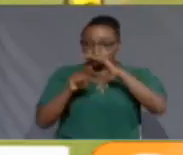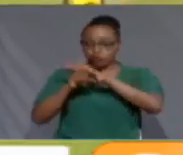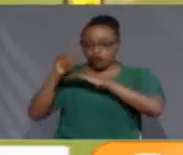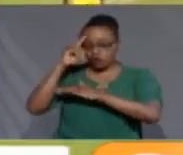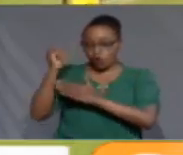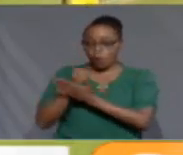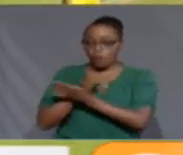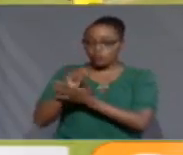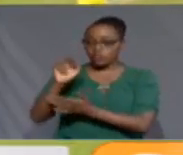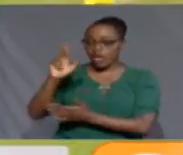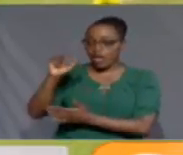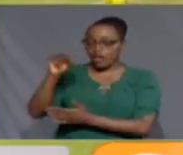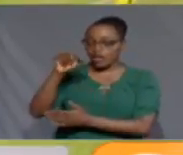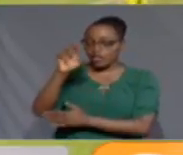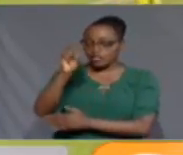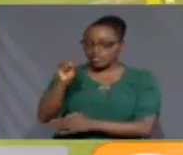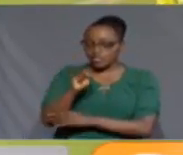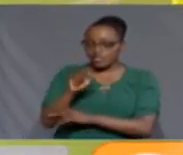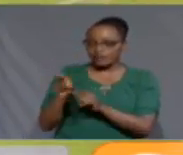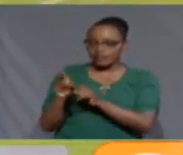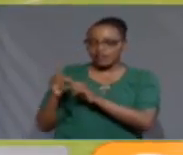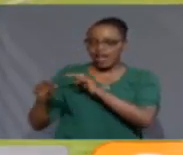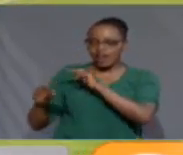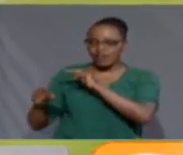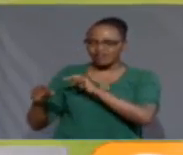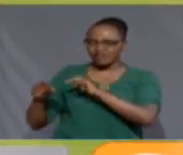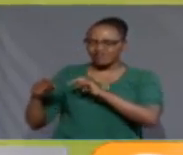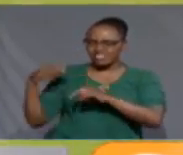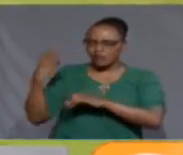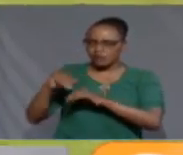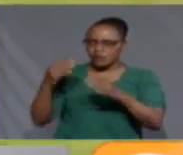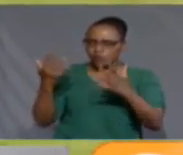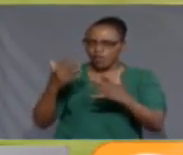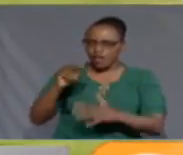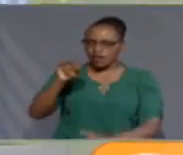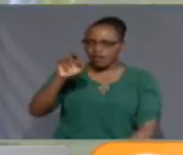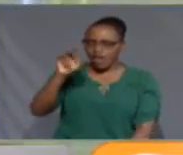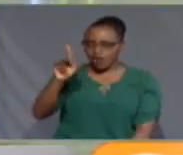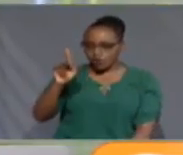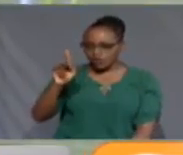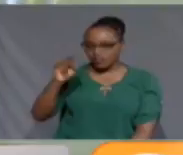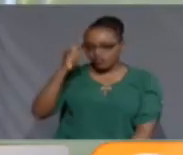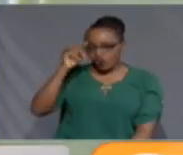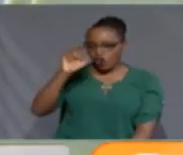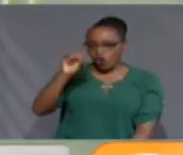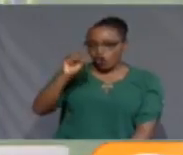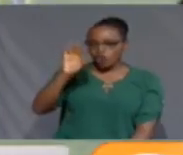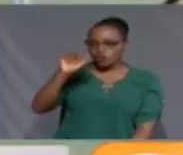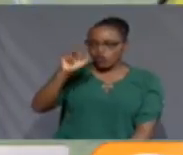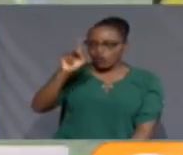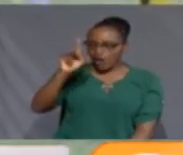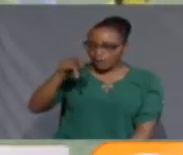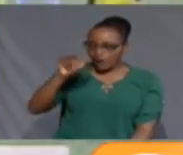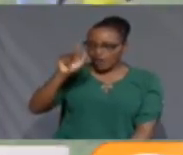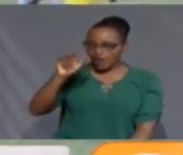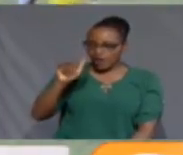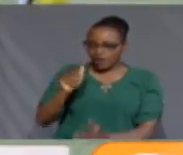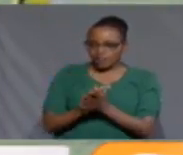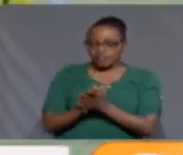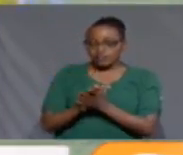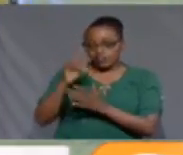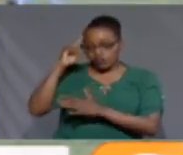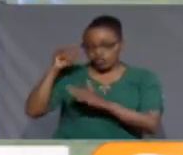Posta Rangers as they stand Batoto Bamungu in Narok. Elias Sieche scored Sofapaka's consolation